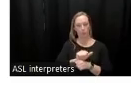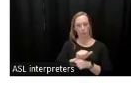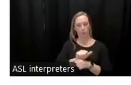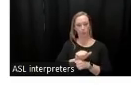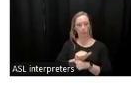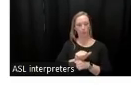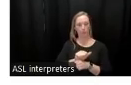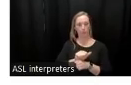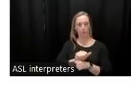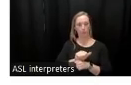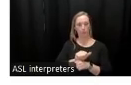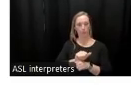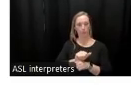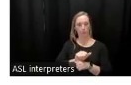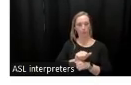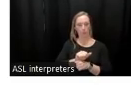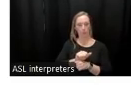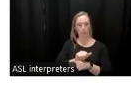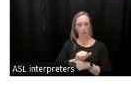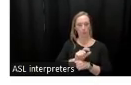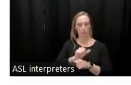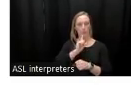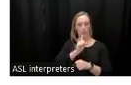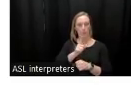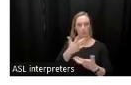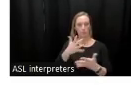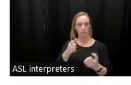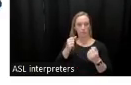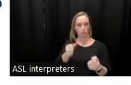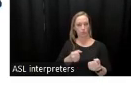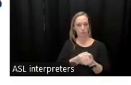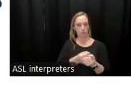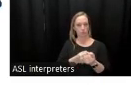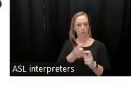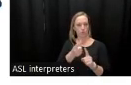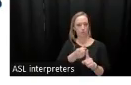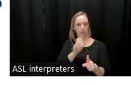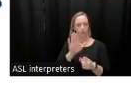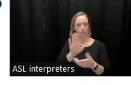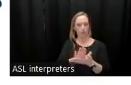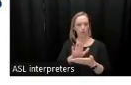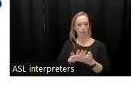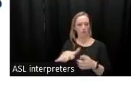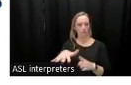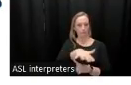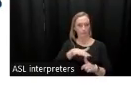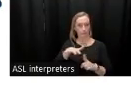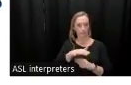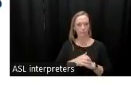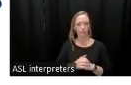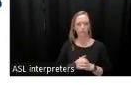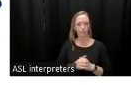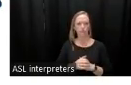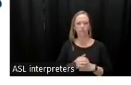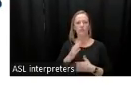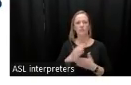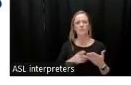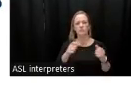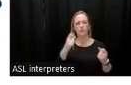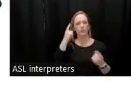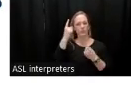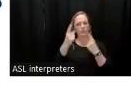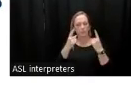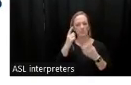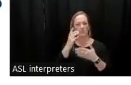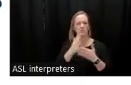how the work that you're doing is well supported by that academic unit. These are some things to think about. Some of them will be